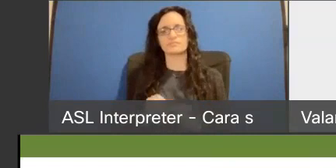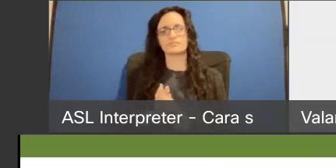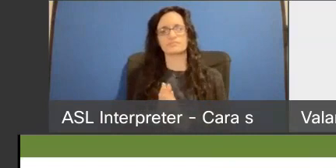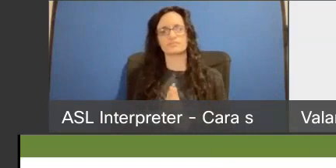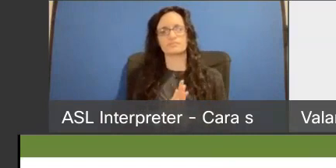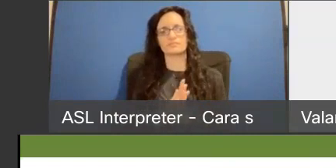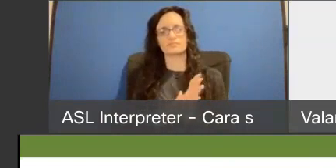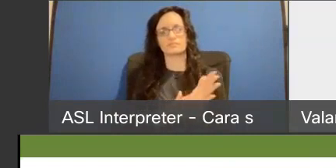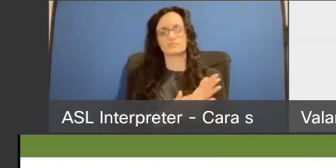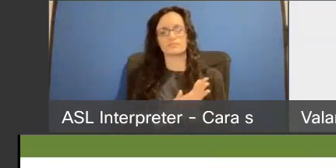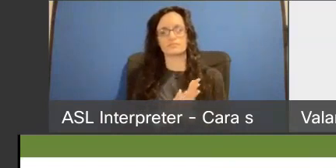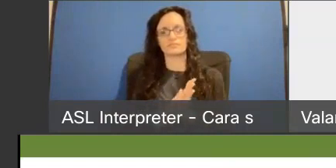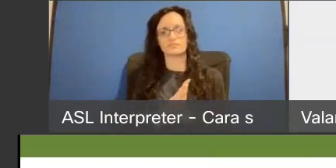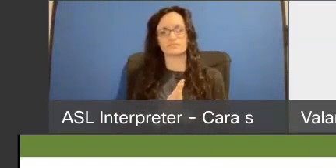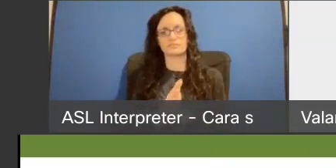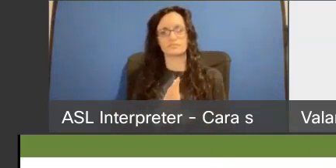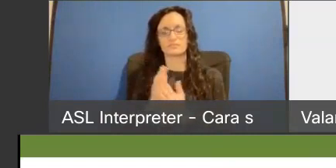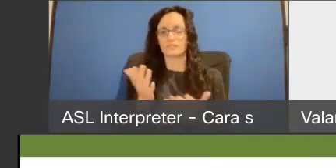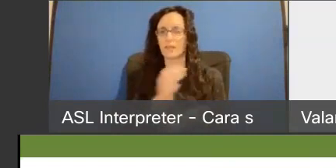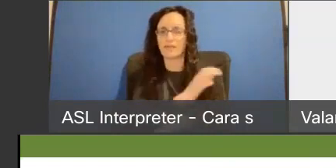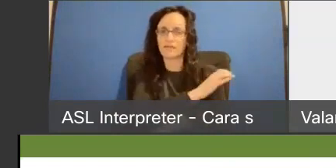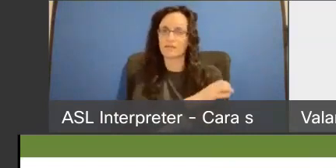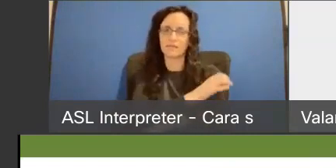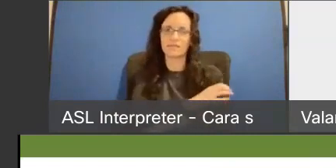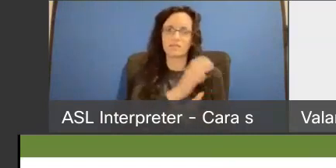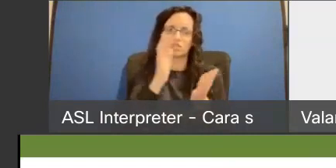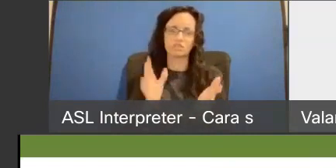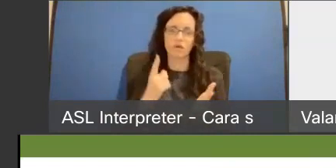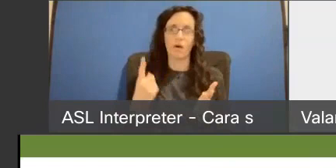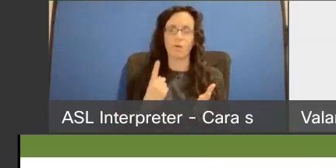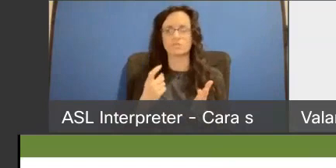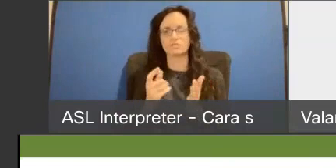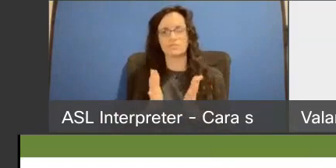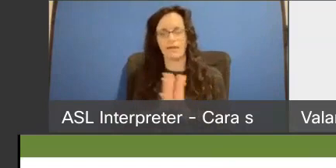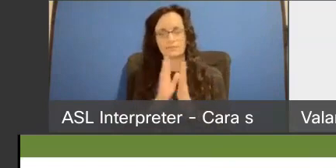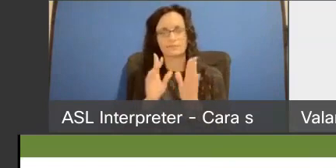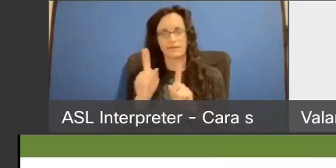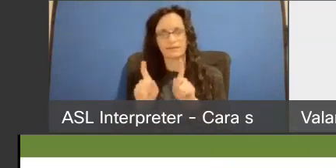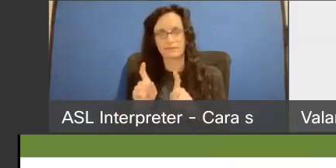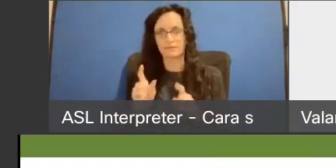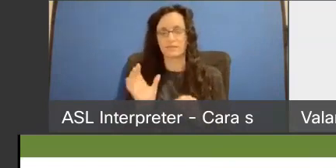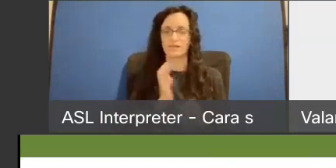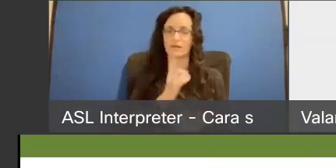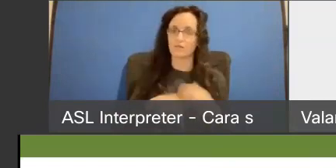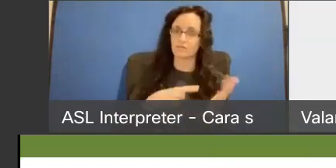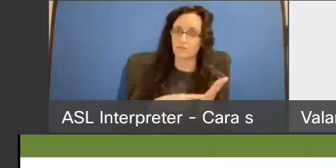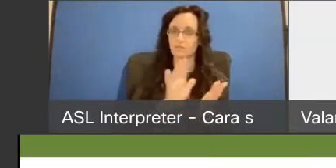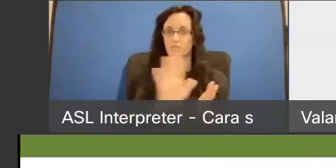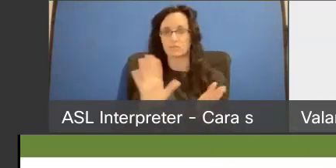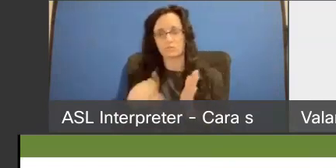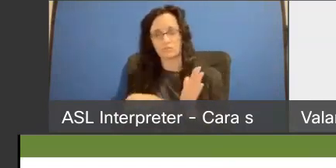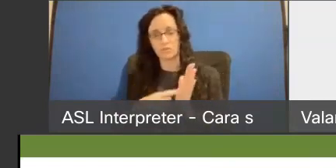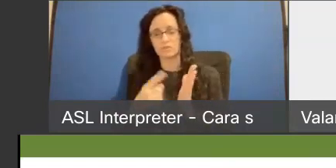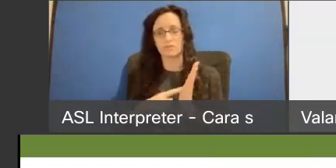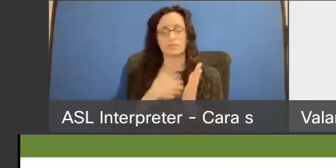kinds of questions clinicians always should be asking. In our roles, in your roles, sometimes it's going to come up too. If someone starts